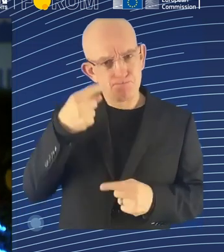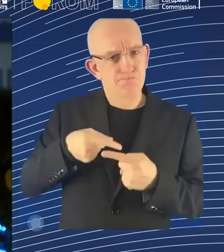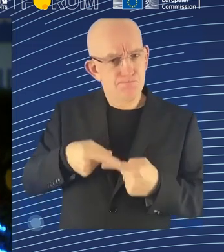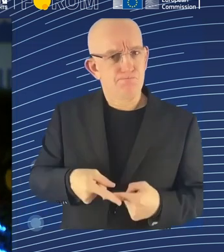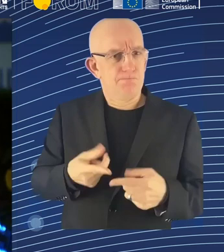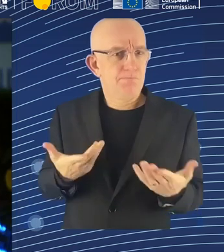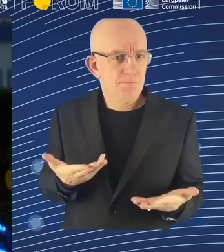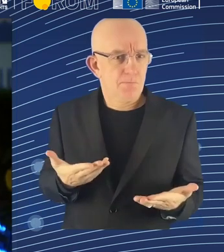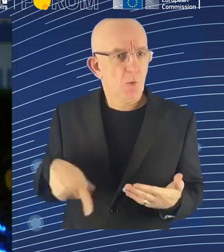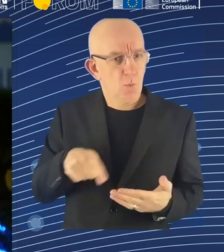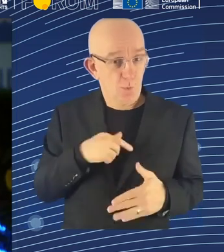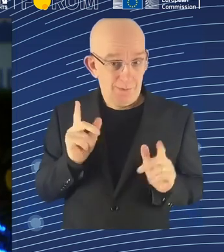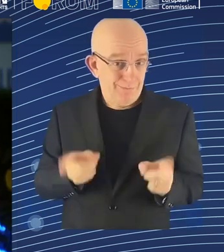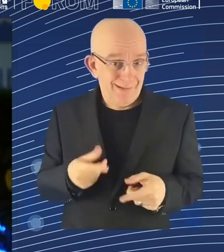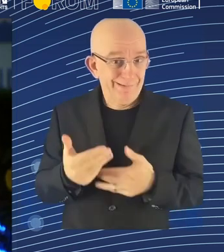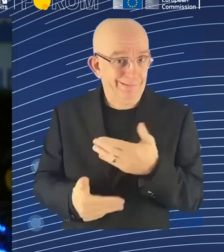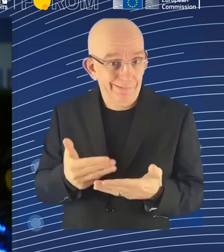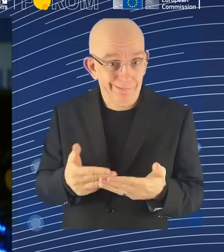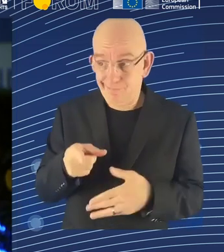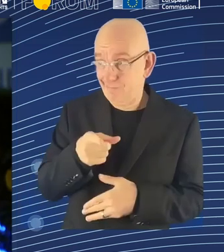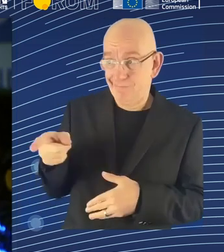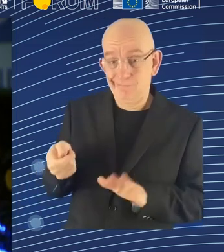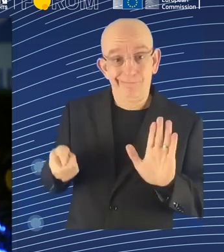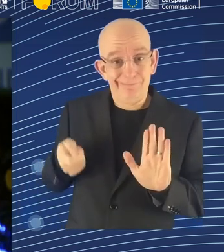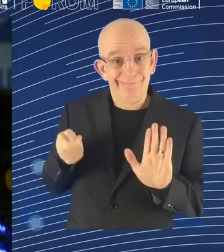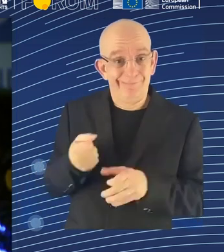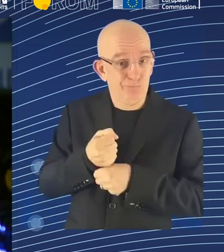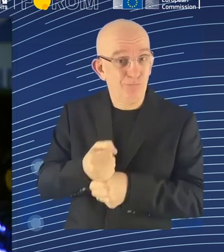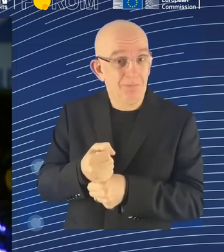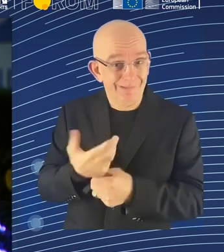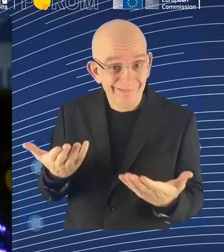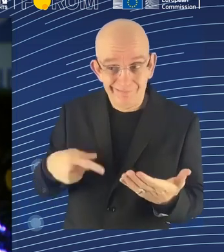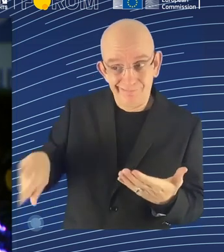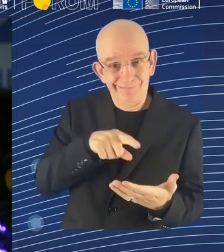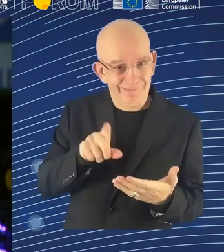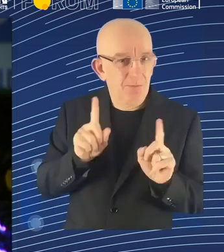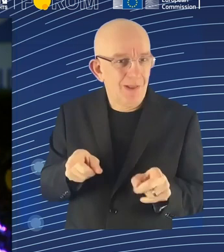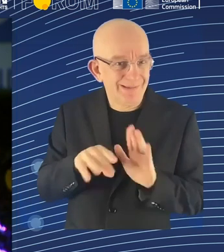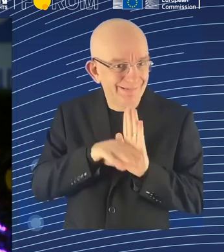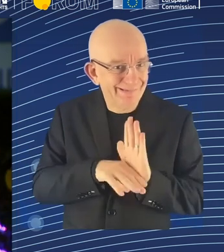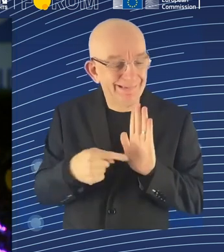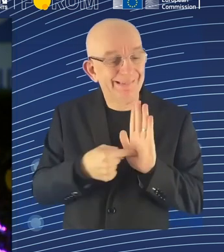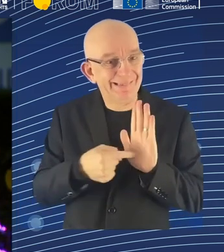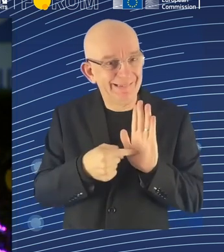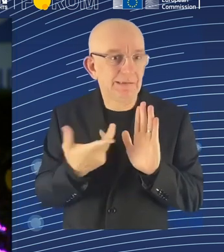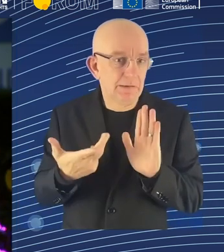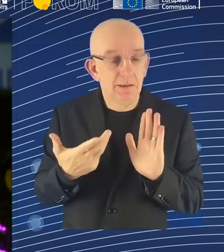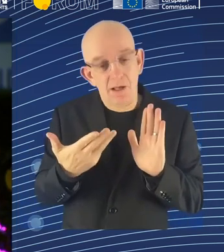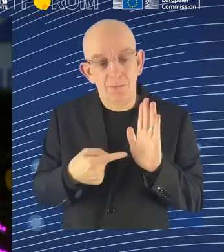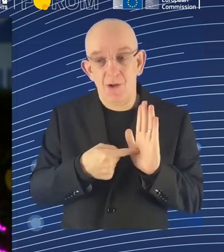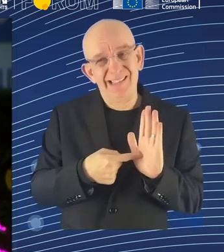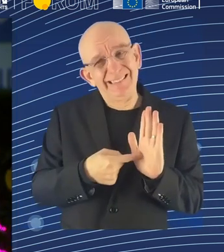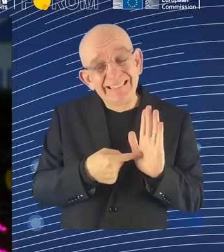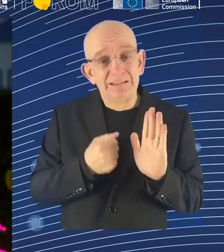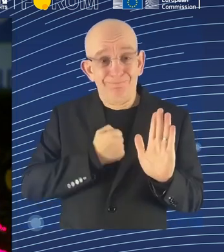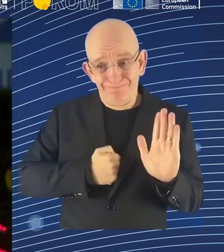some extremely rich discussions. You know, I've been around the world. I know just about all the players involved, including the